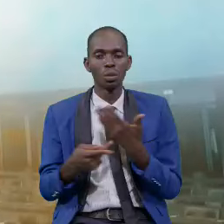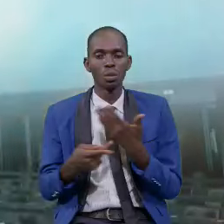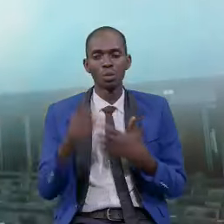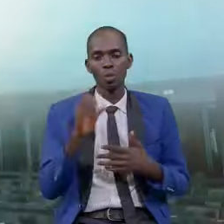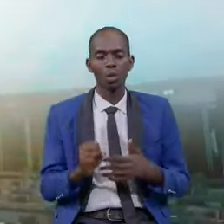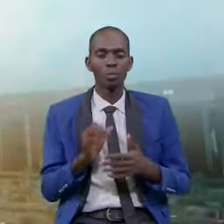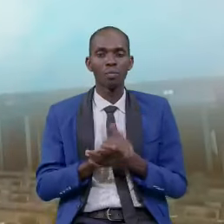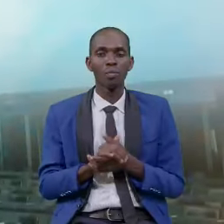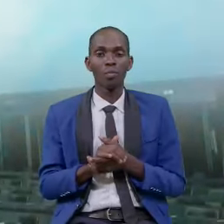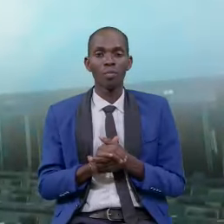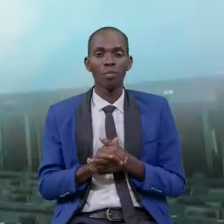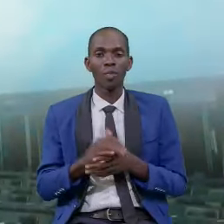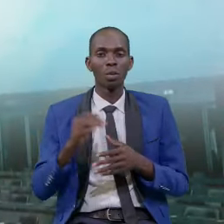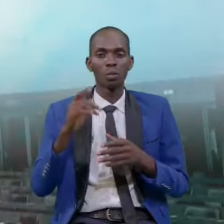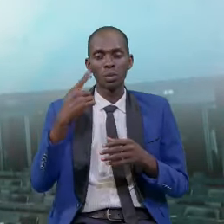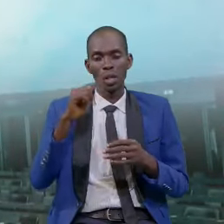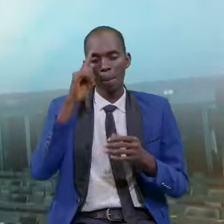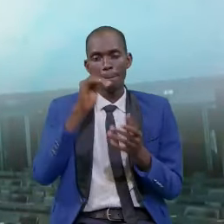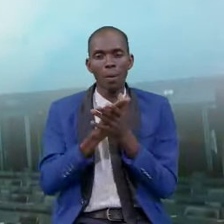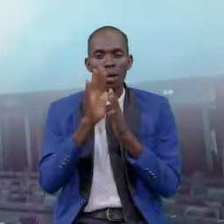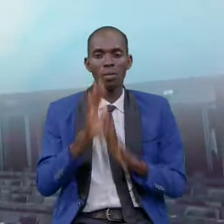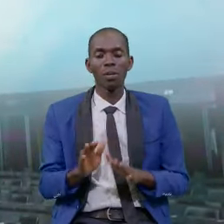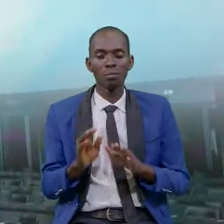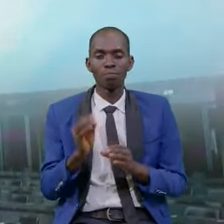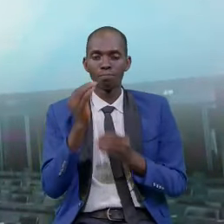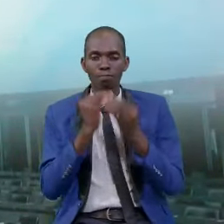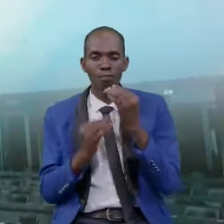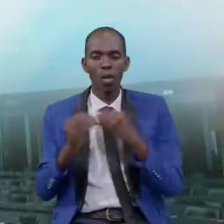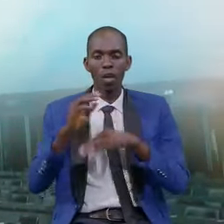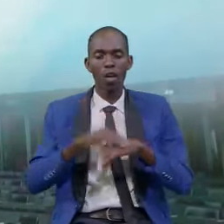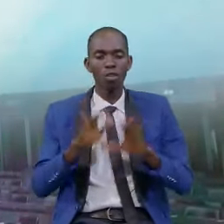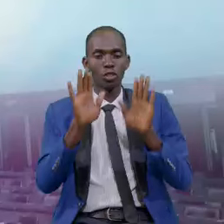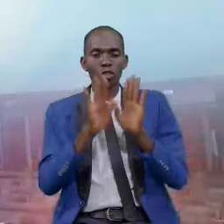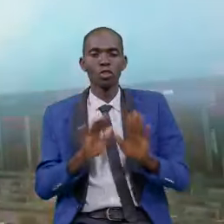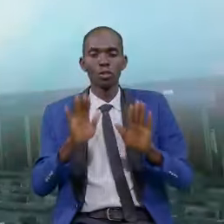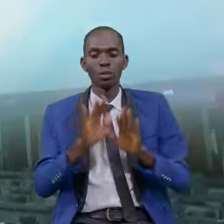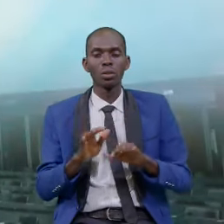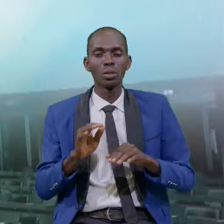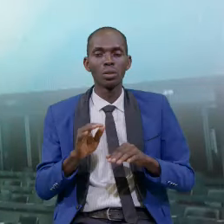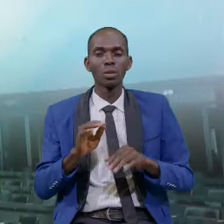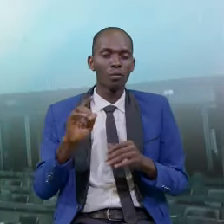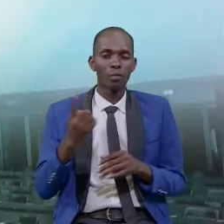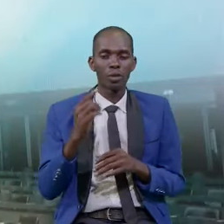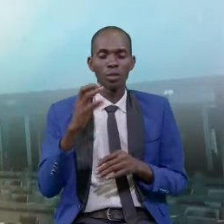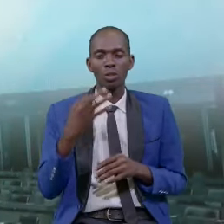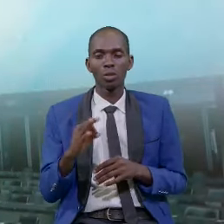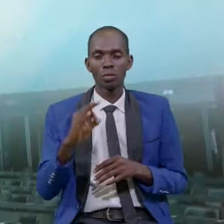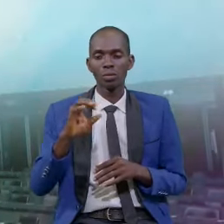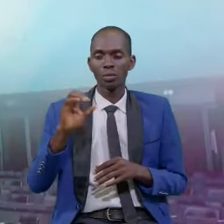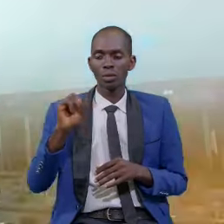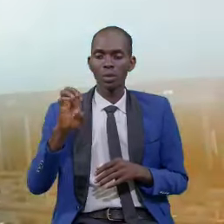on Sunday, 1st September, will take place at DEEPERLIFE Bible Church,